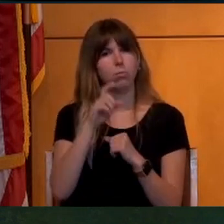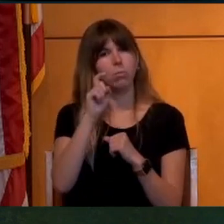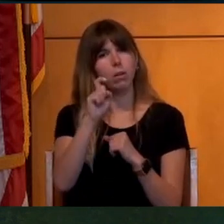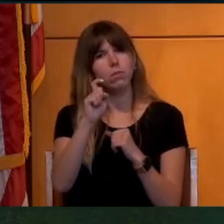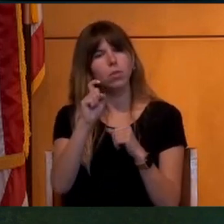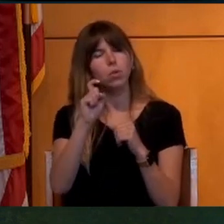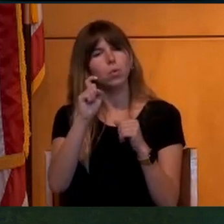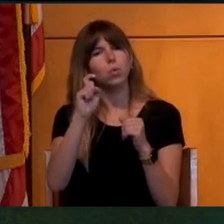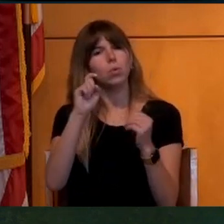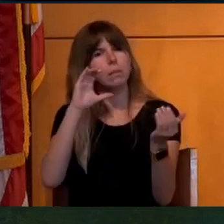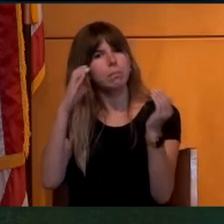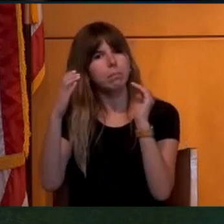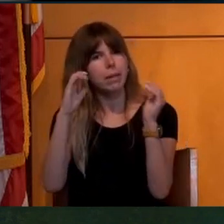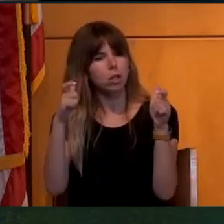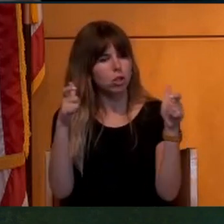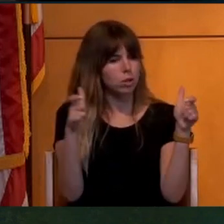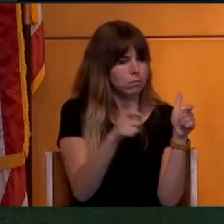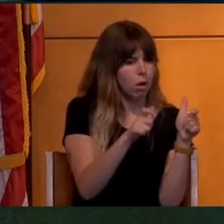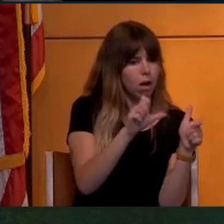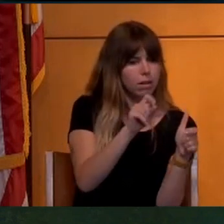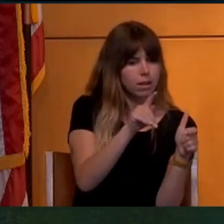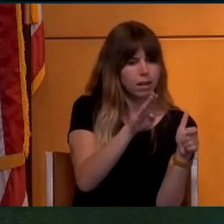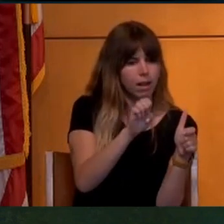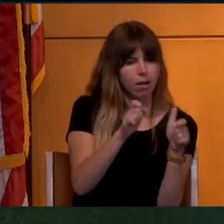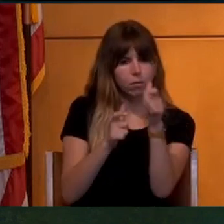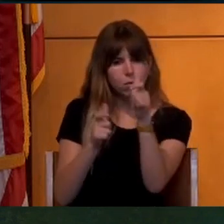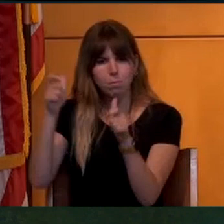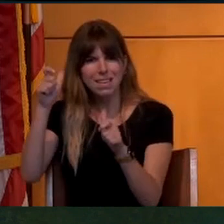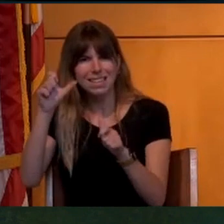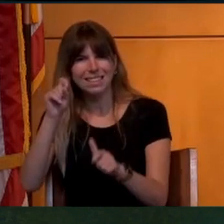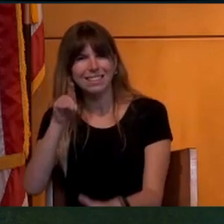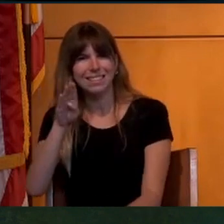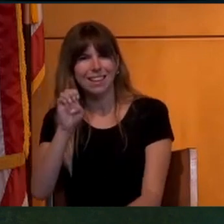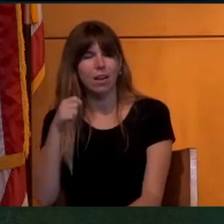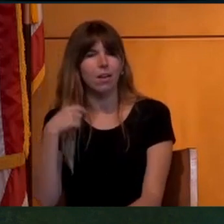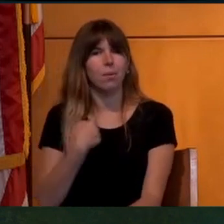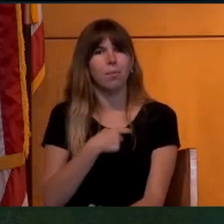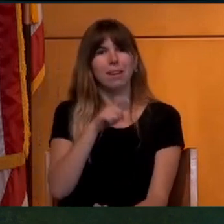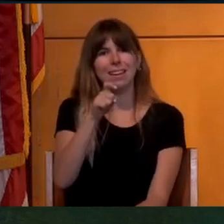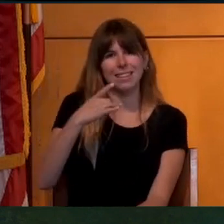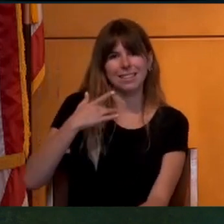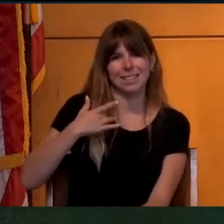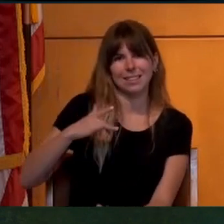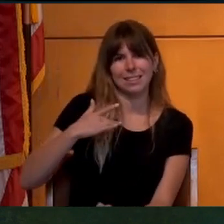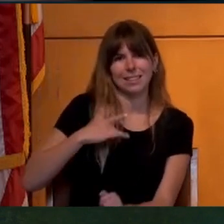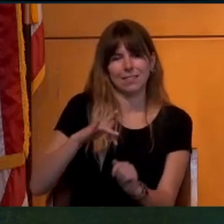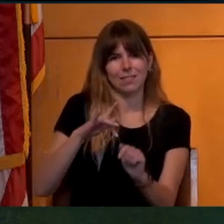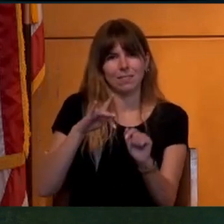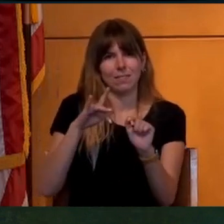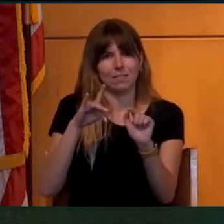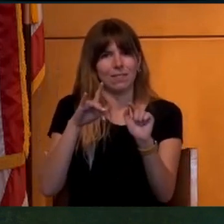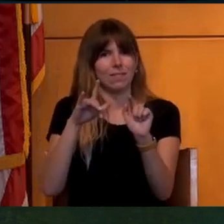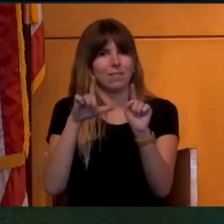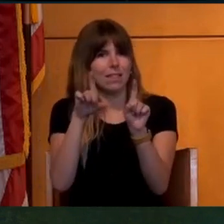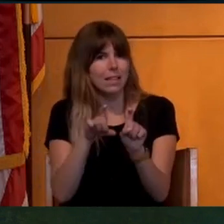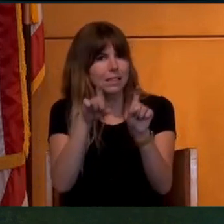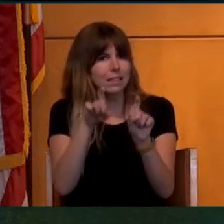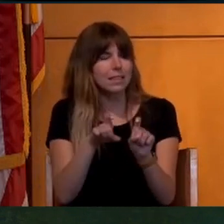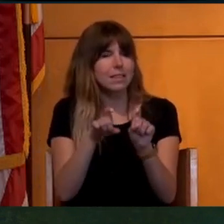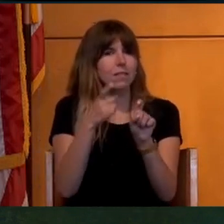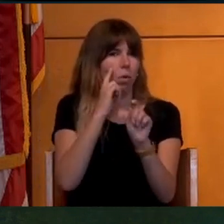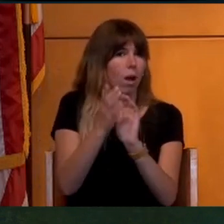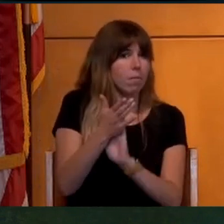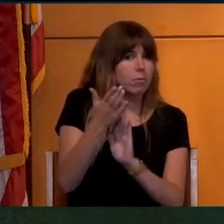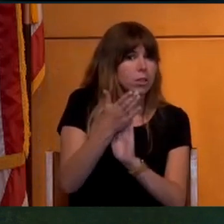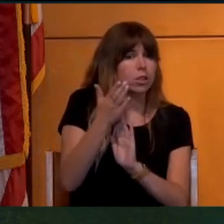and large scales. We have to have certain sensitivity observations at scales less than 5 meters, actually even less than 10